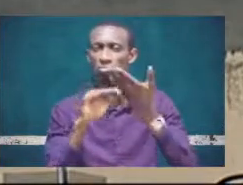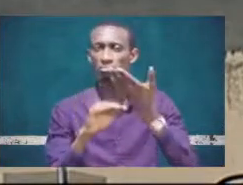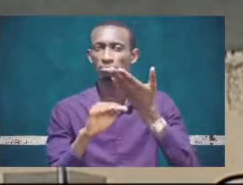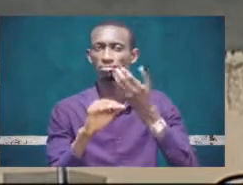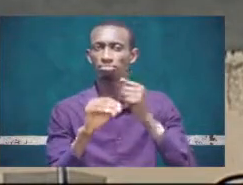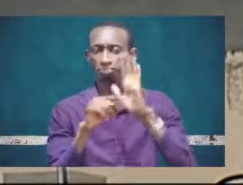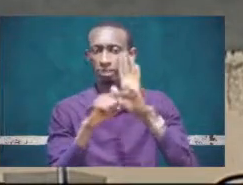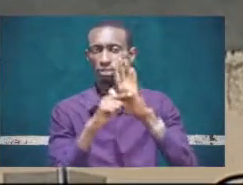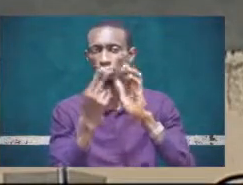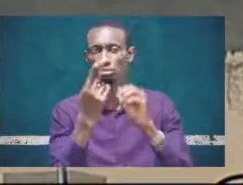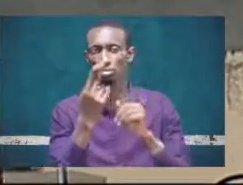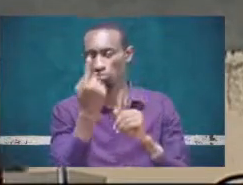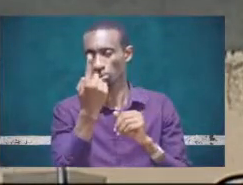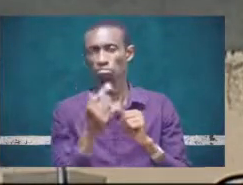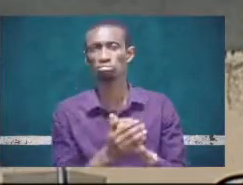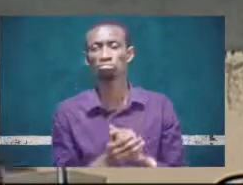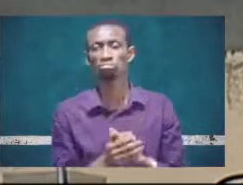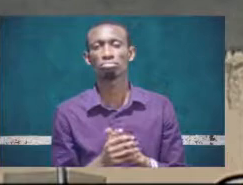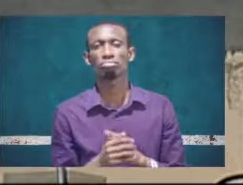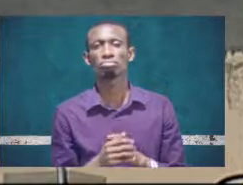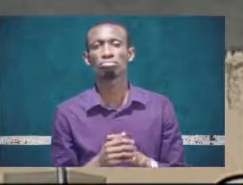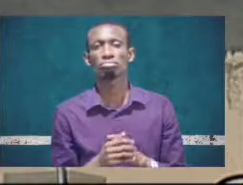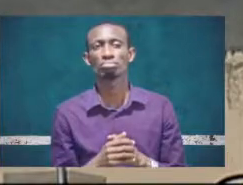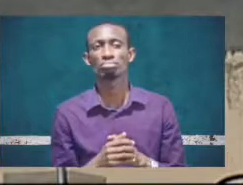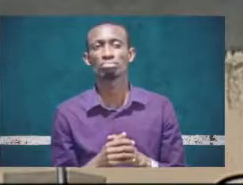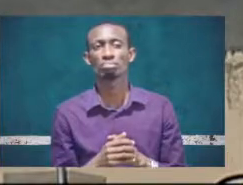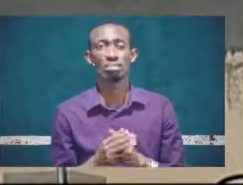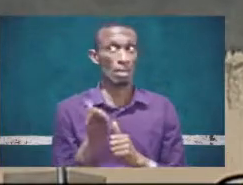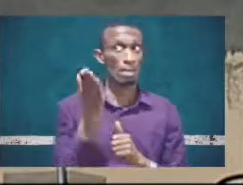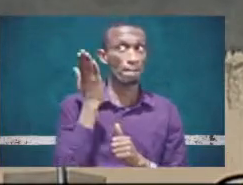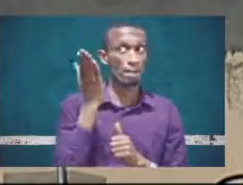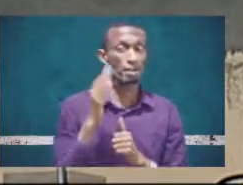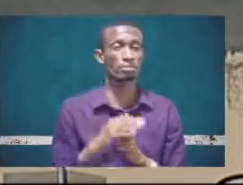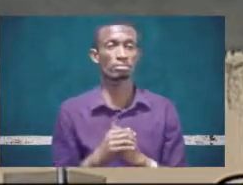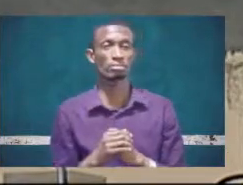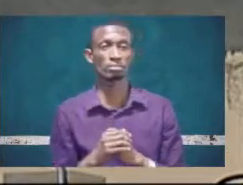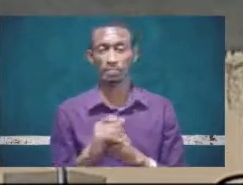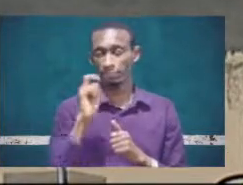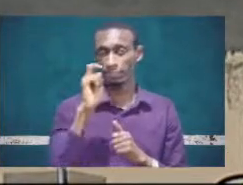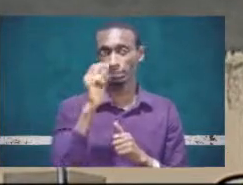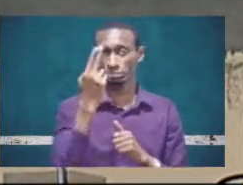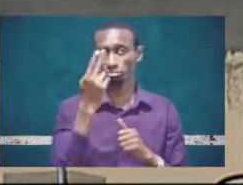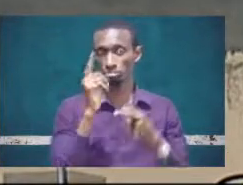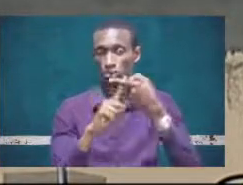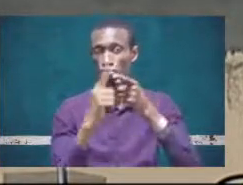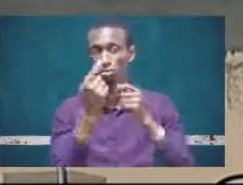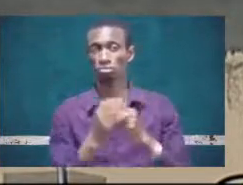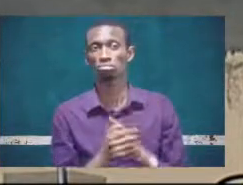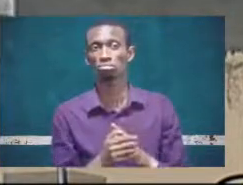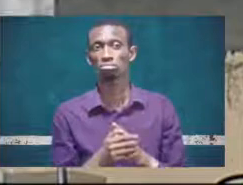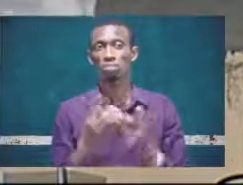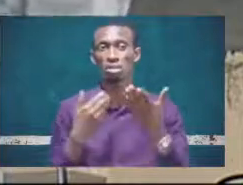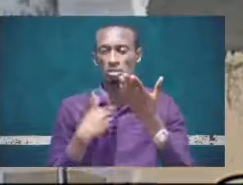is positive. Hope you are together. For this expression x squared plus 1, we